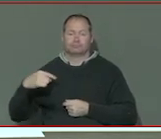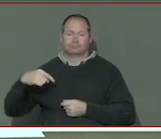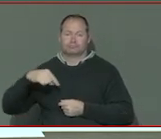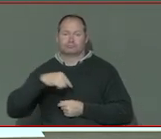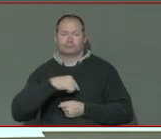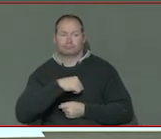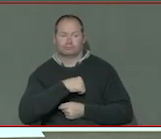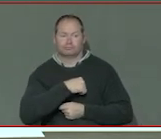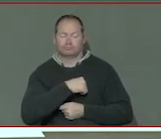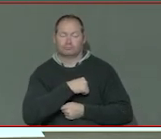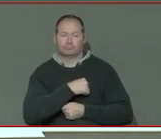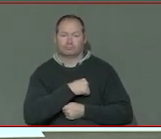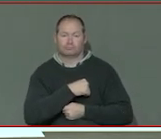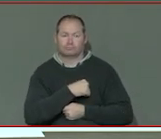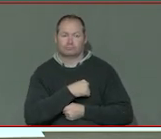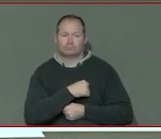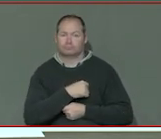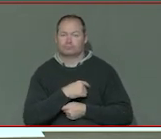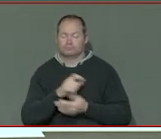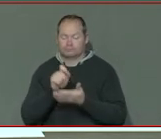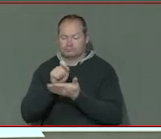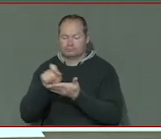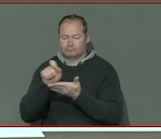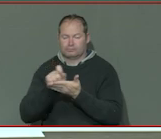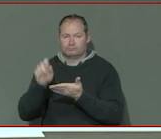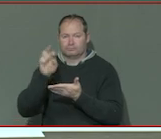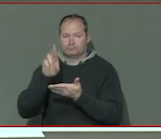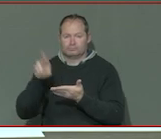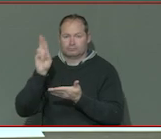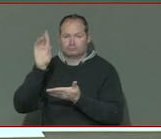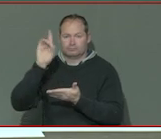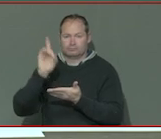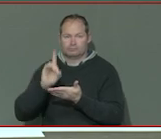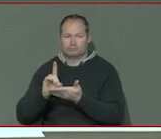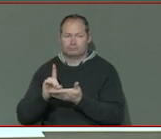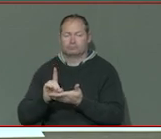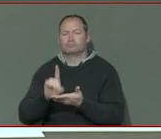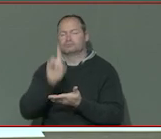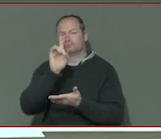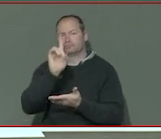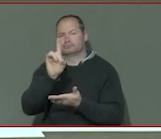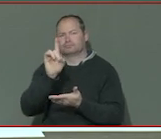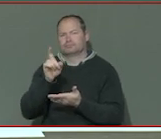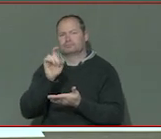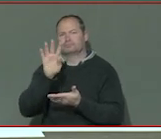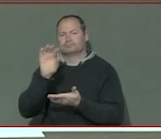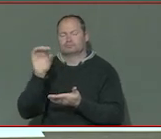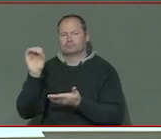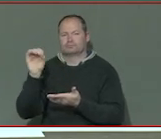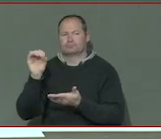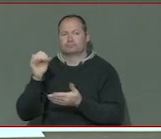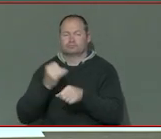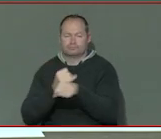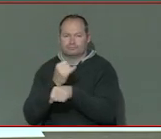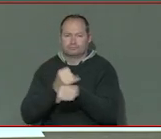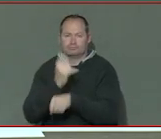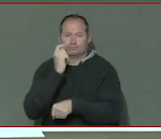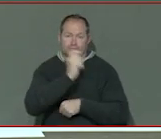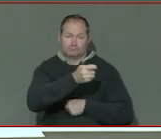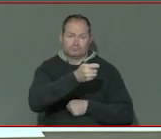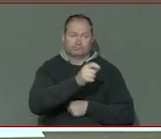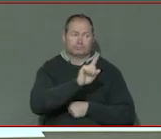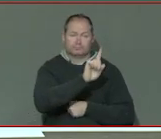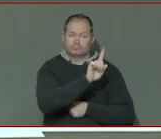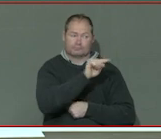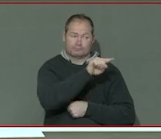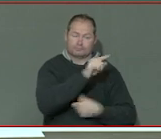KZ Stores, we had correctly recorded discount of 1,400 for early payment. This has not been reflected on the